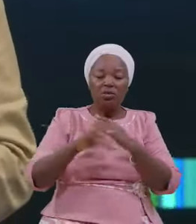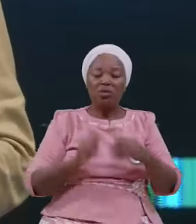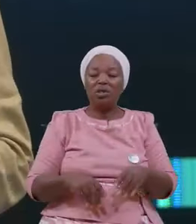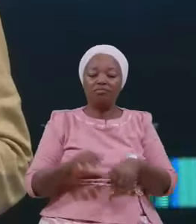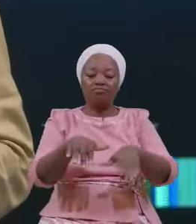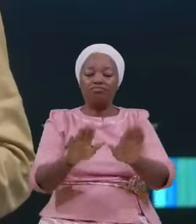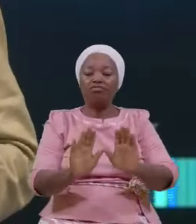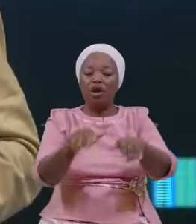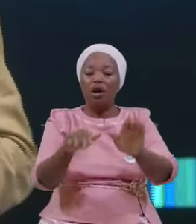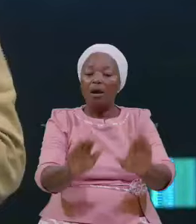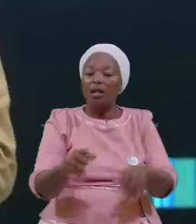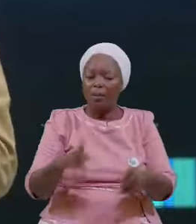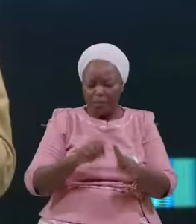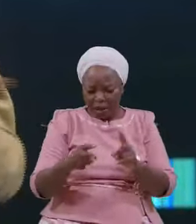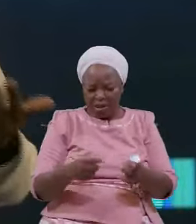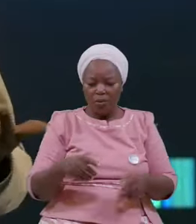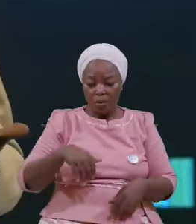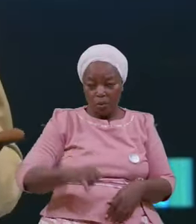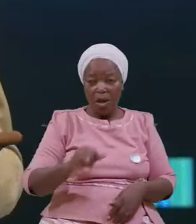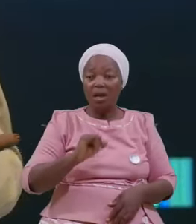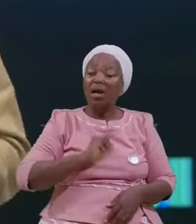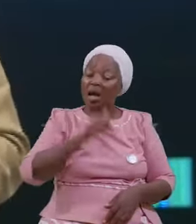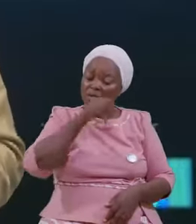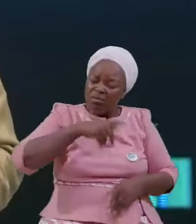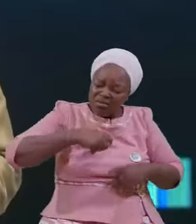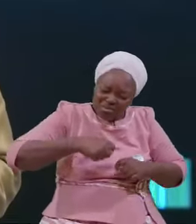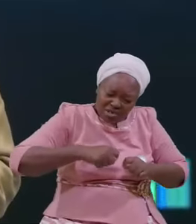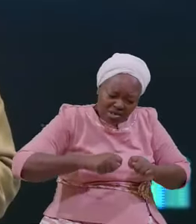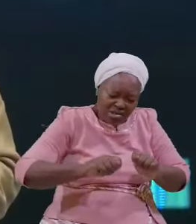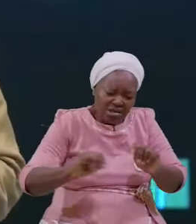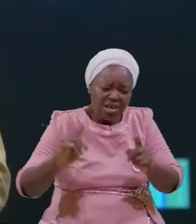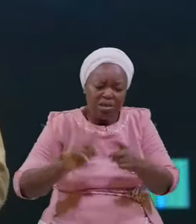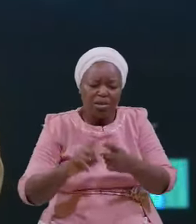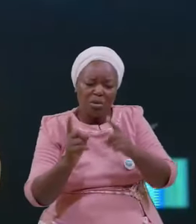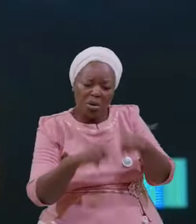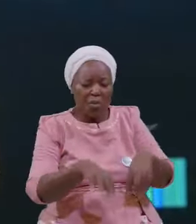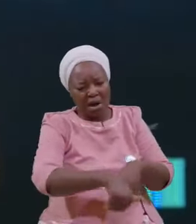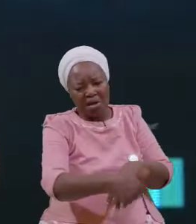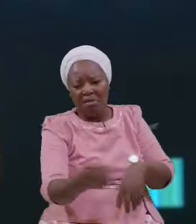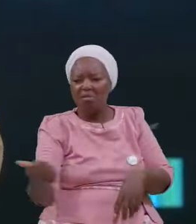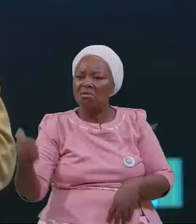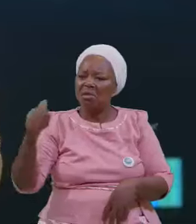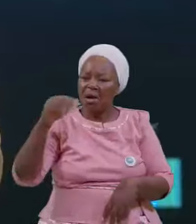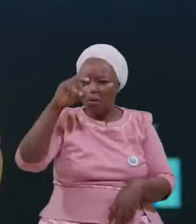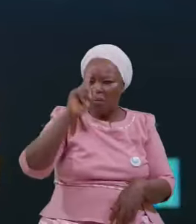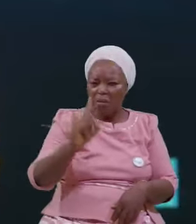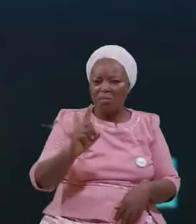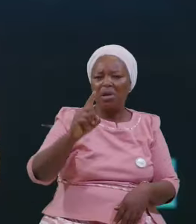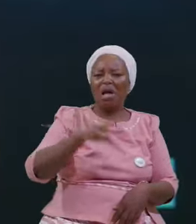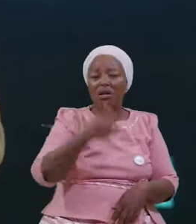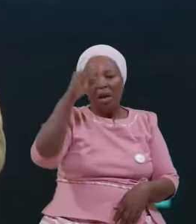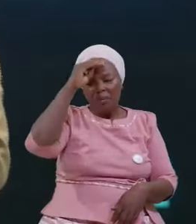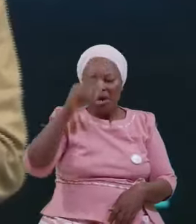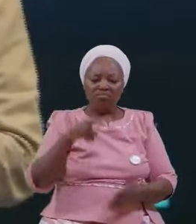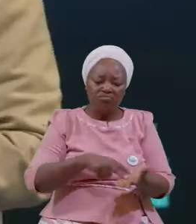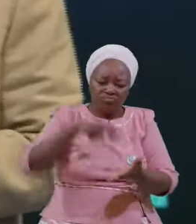while I am making effort to come, another stepeth down before me.